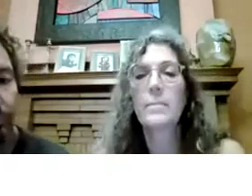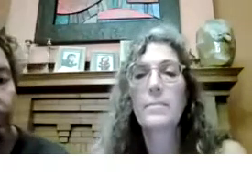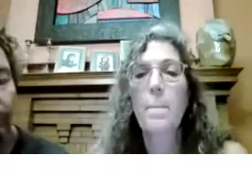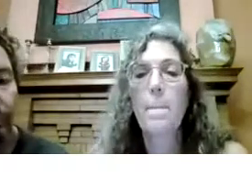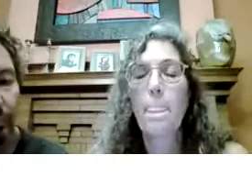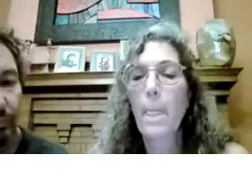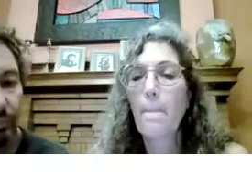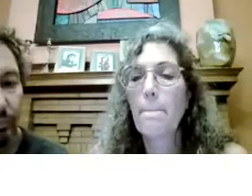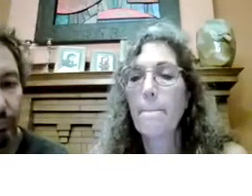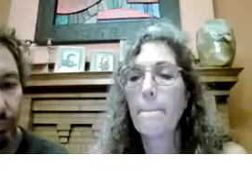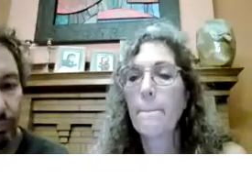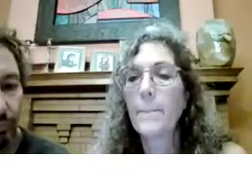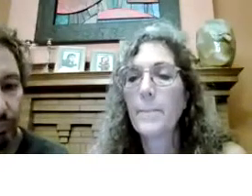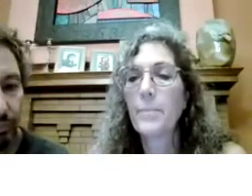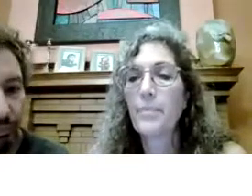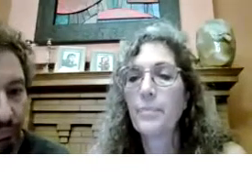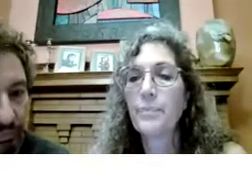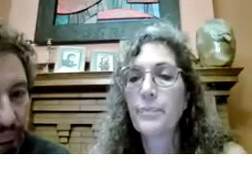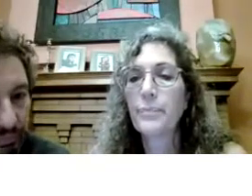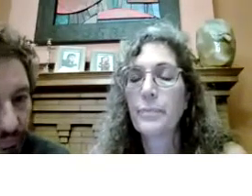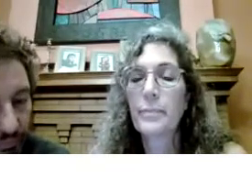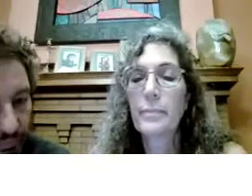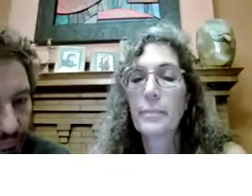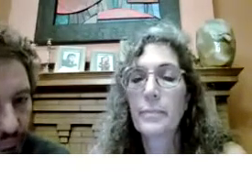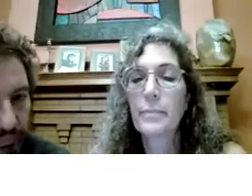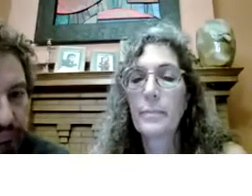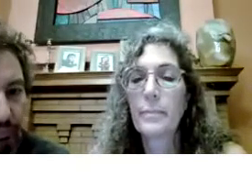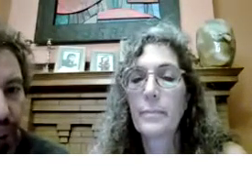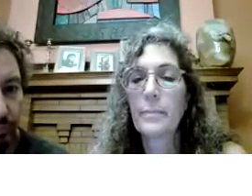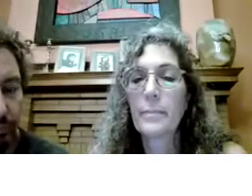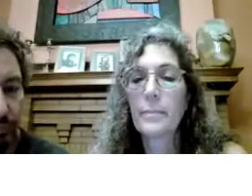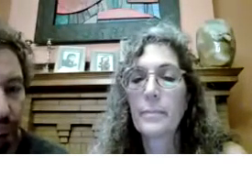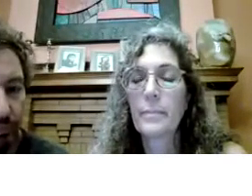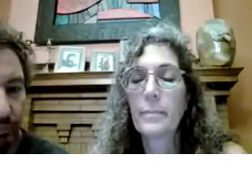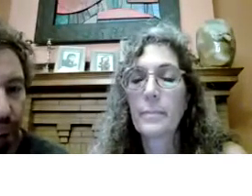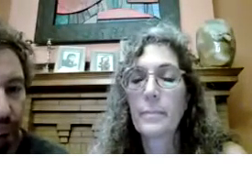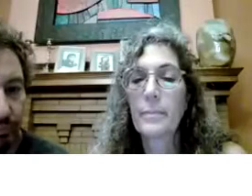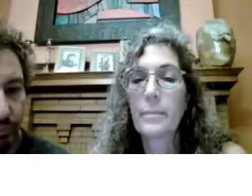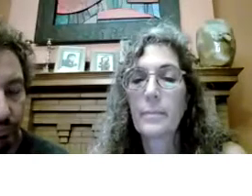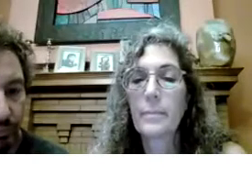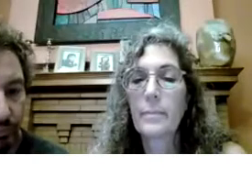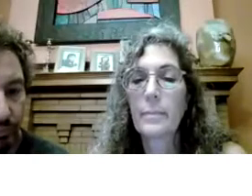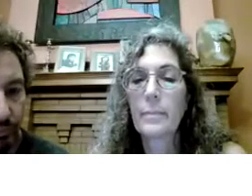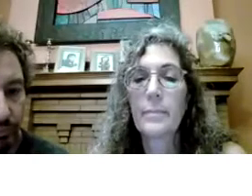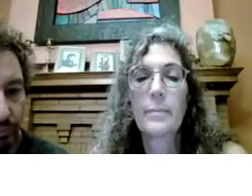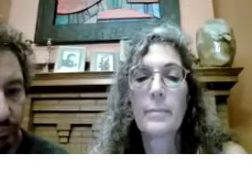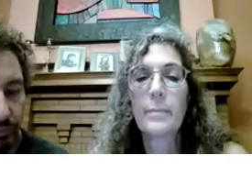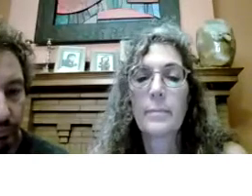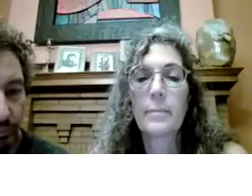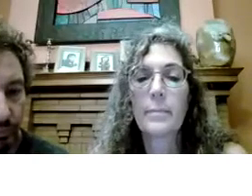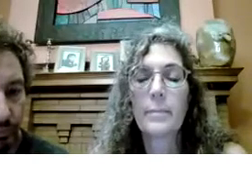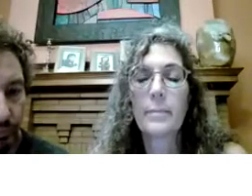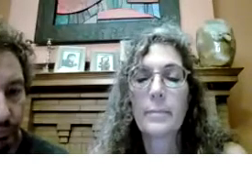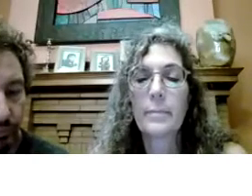around it. In this case, because it's the Contra-flow, it's not really protected. It's the double yellow line that